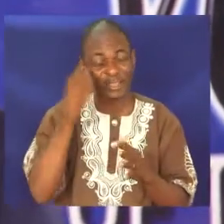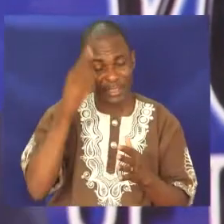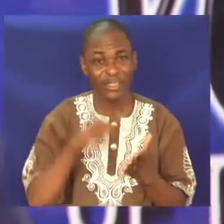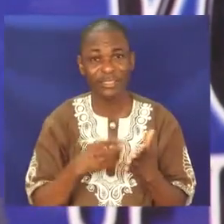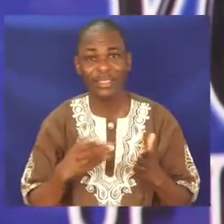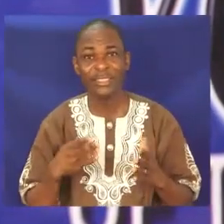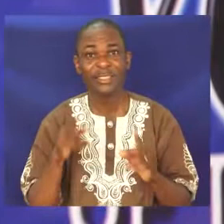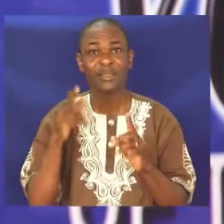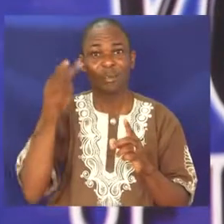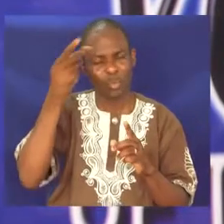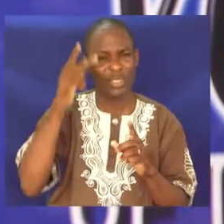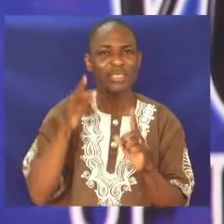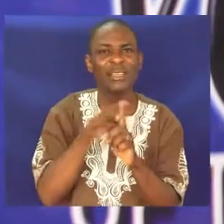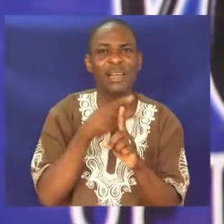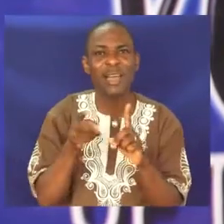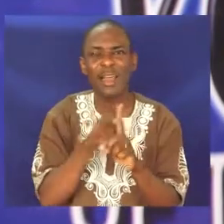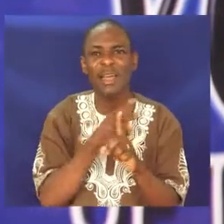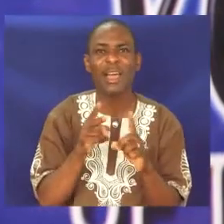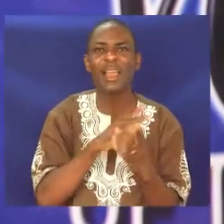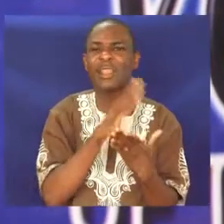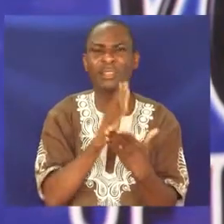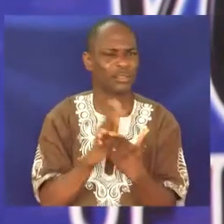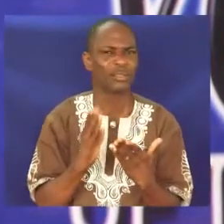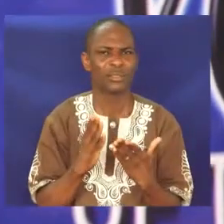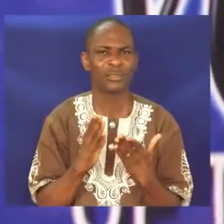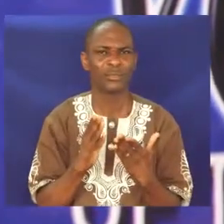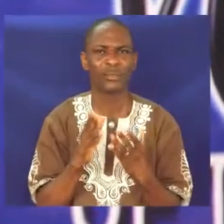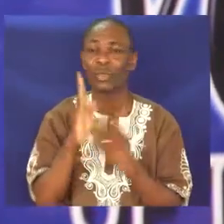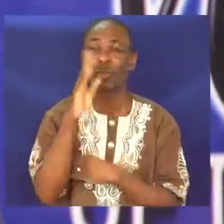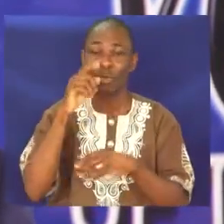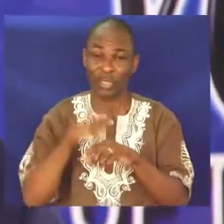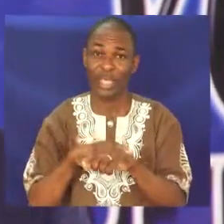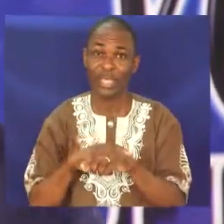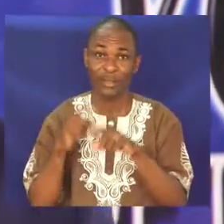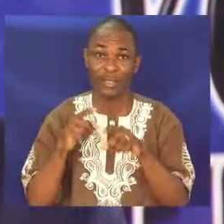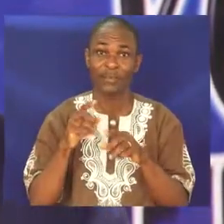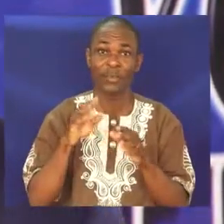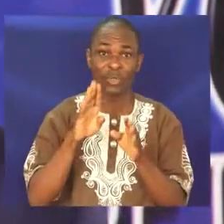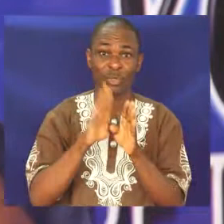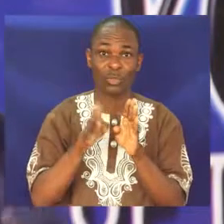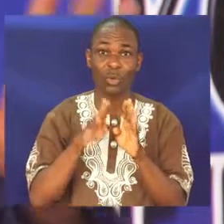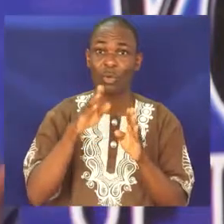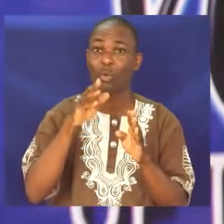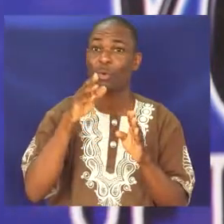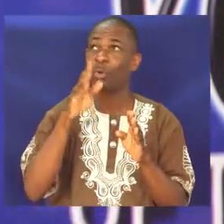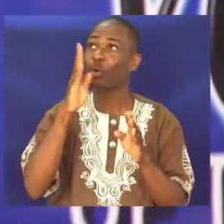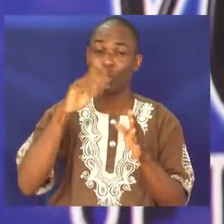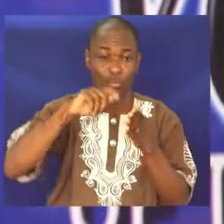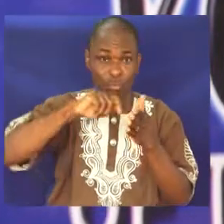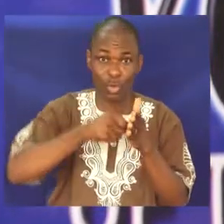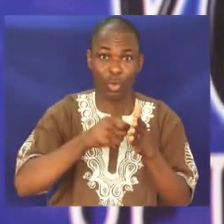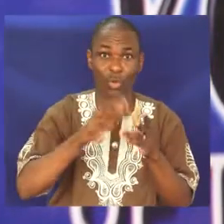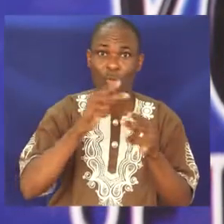ntɔkwa ntɔkwa ne ade bebre no ye begyae onyame mmrɛ so a onyame ɔtopunu mu a onipa biara entumi mie saa pro no